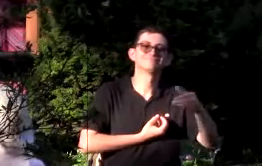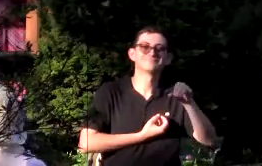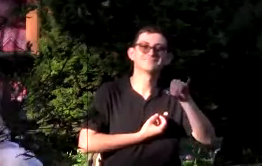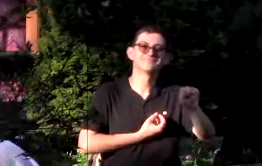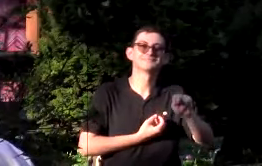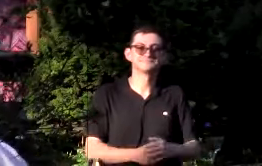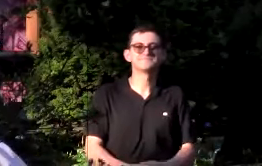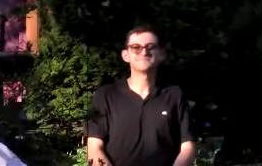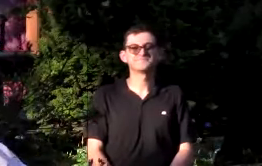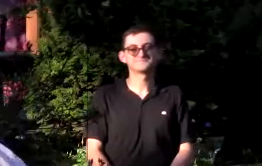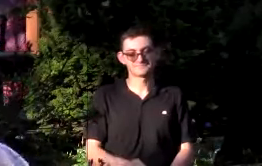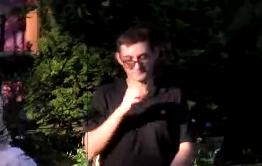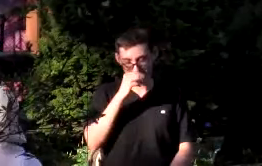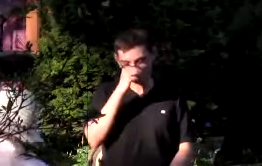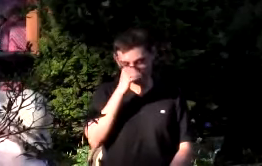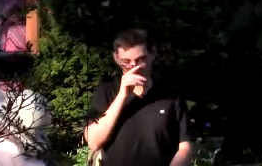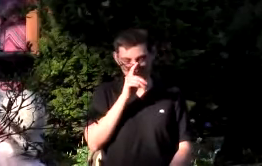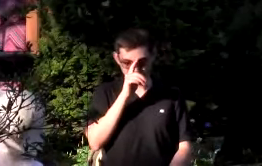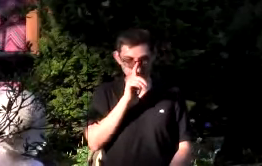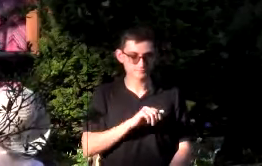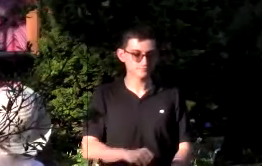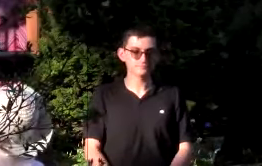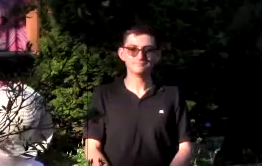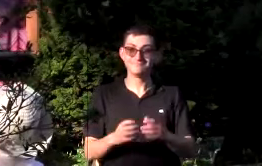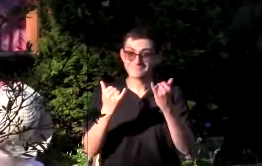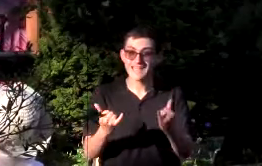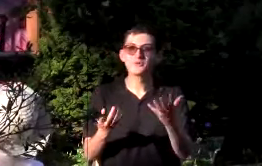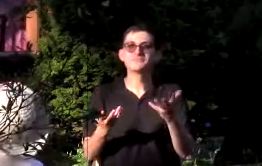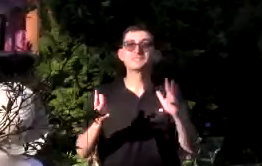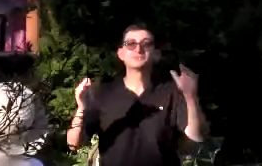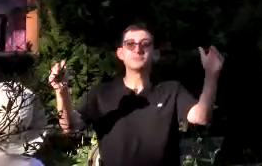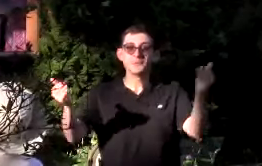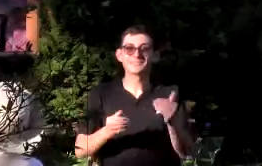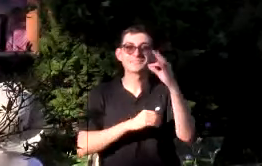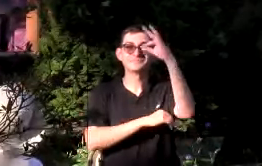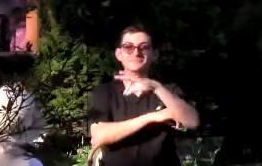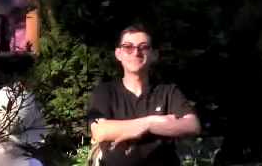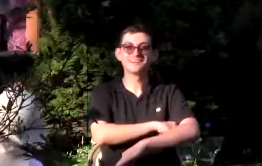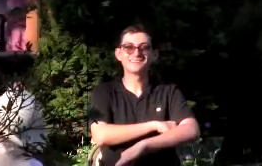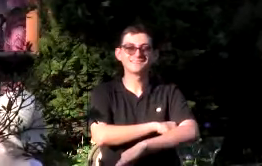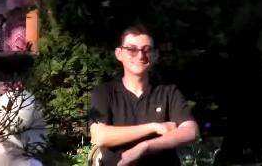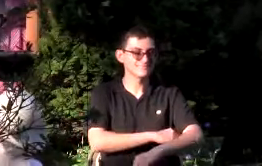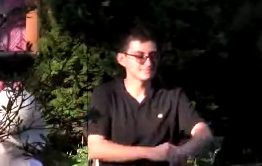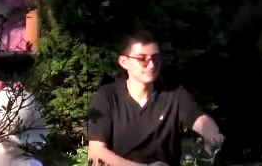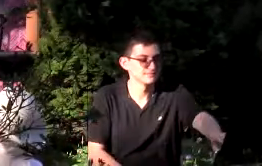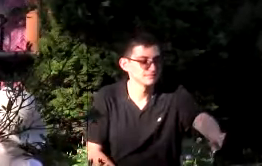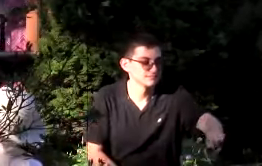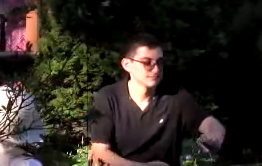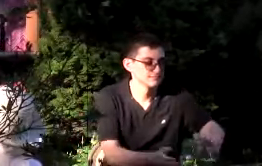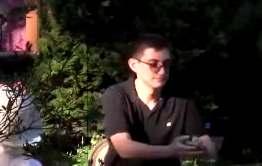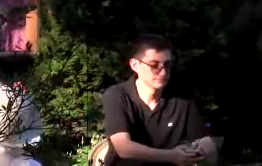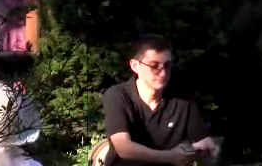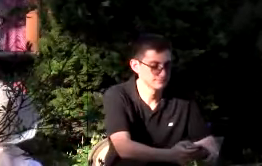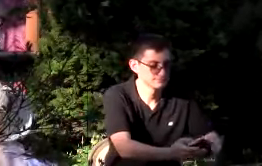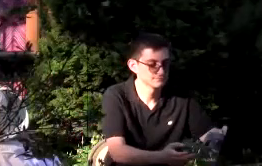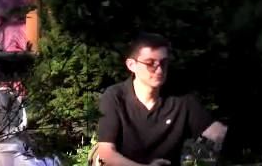delight. So we will continue now as we have welcomed Shabbat, as we have celebrated, as we, I think the